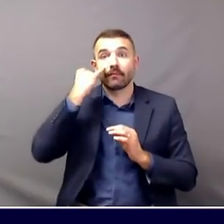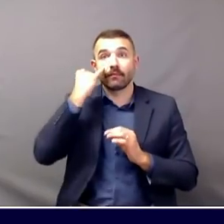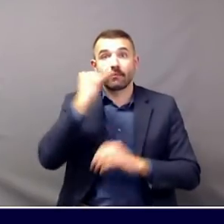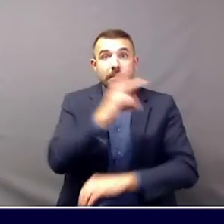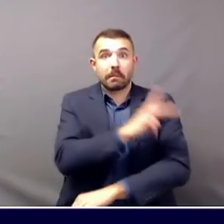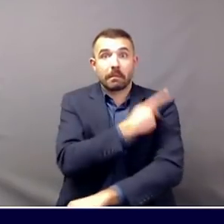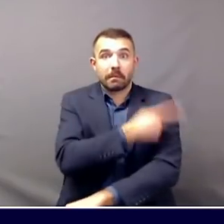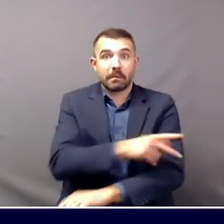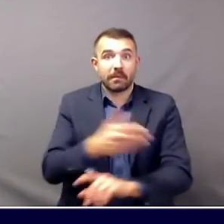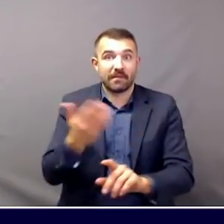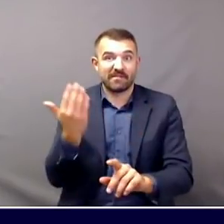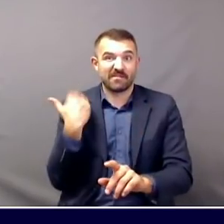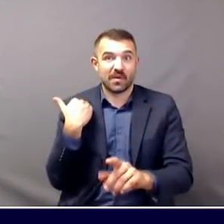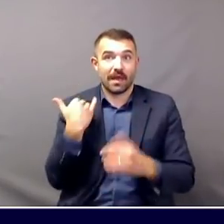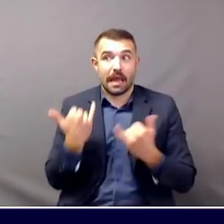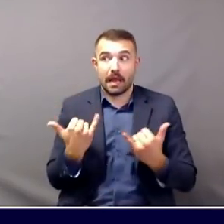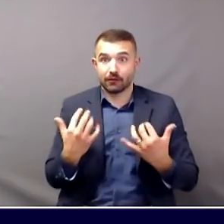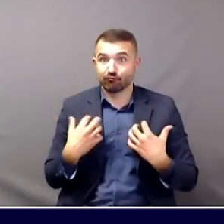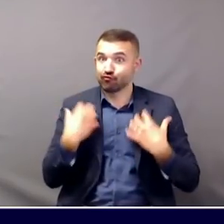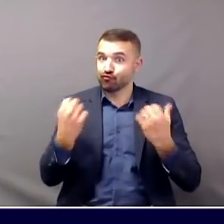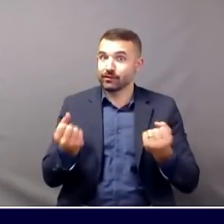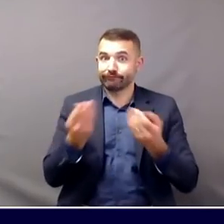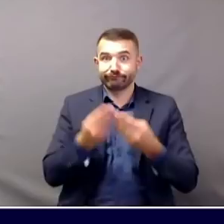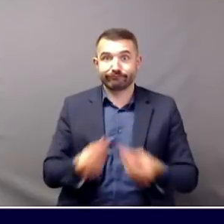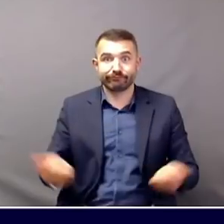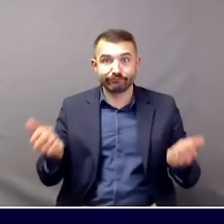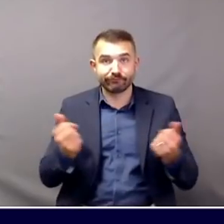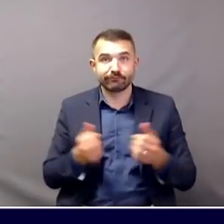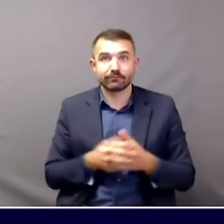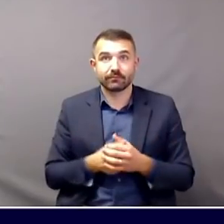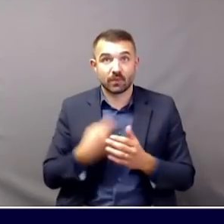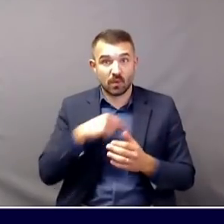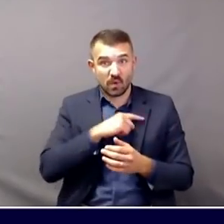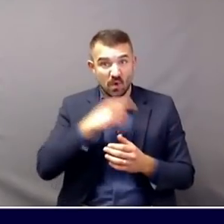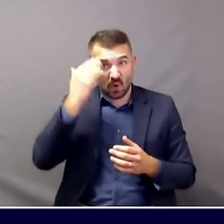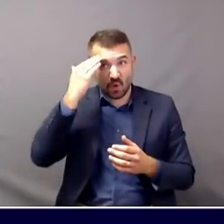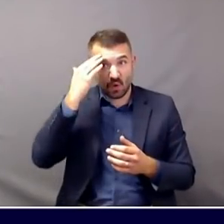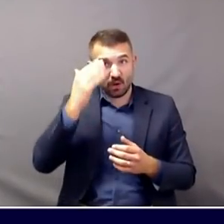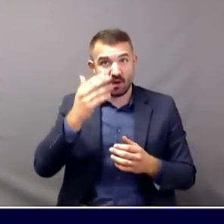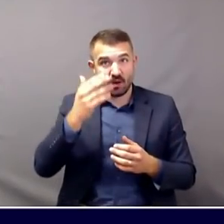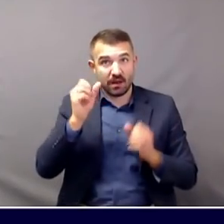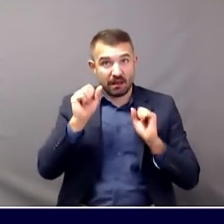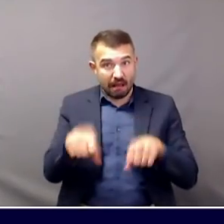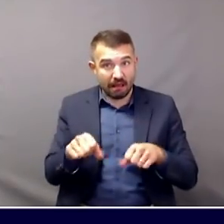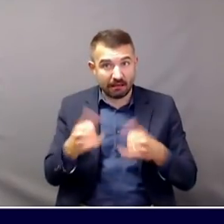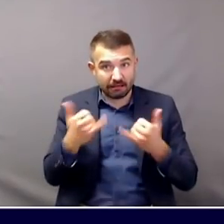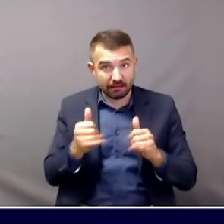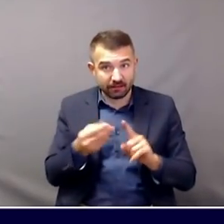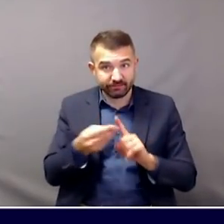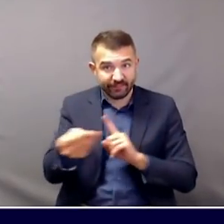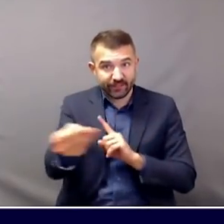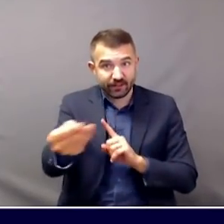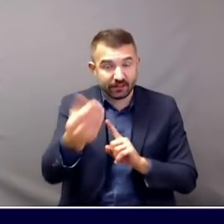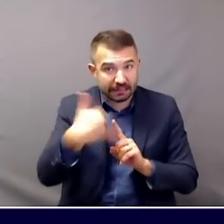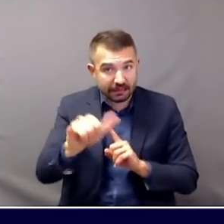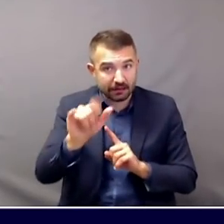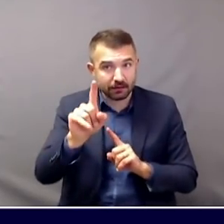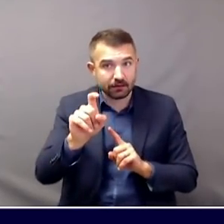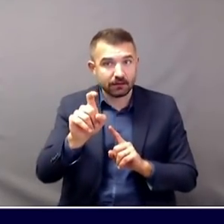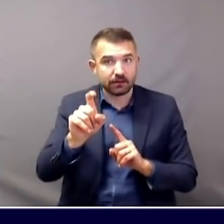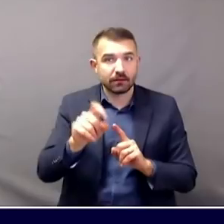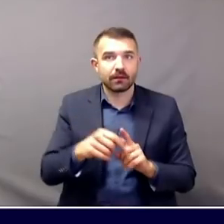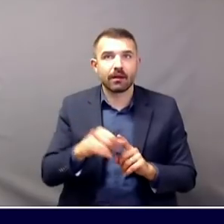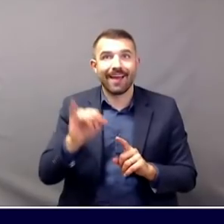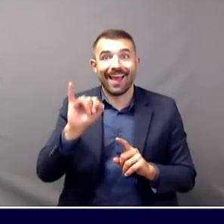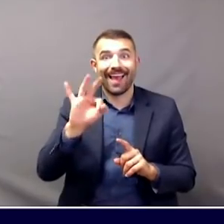to transmit the virus? So if someone had the virus in October and recovered and is now traveling back home,